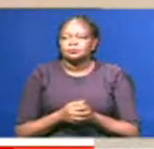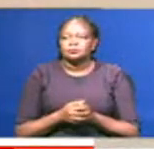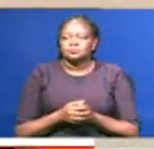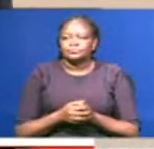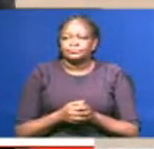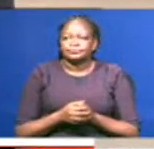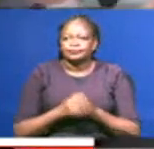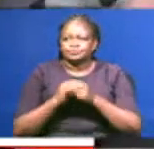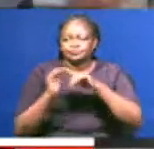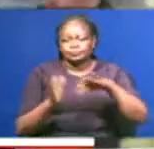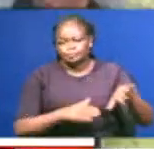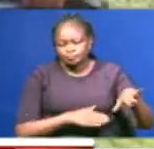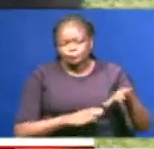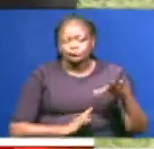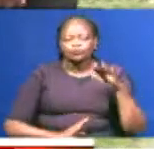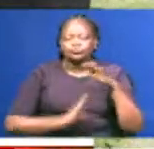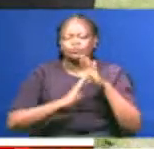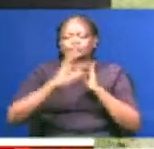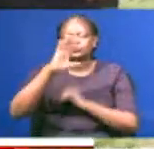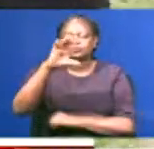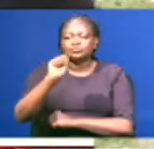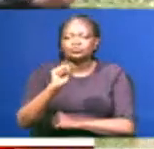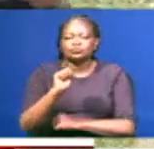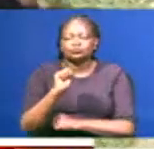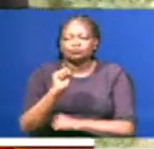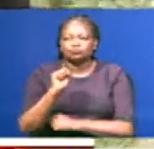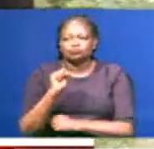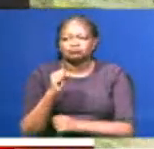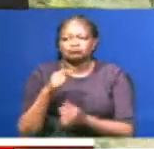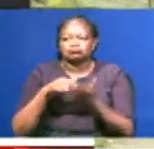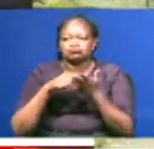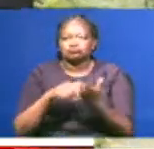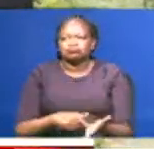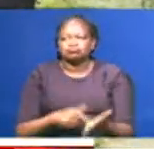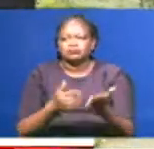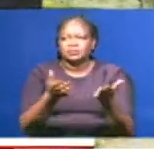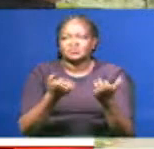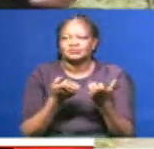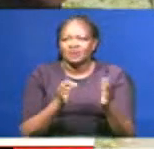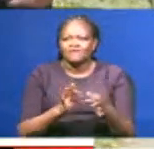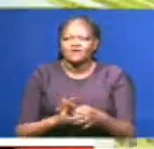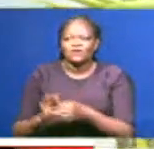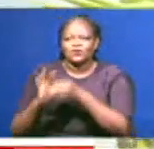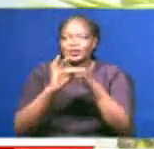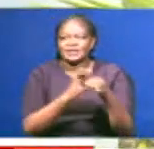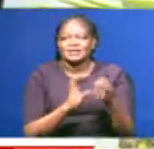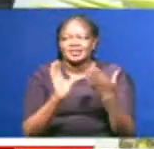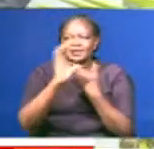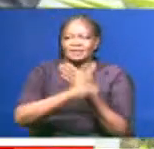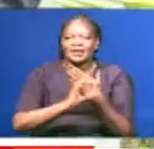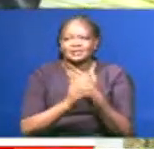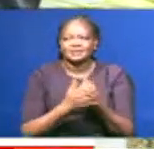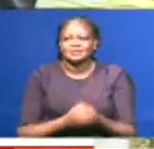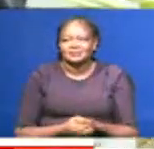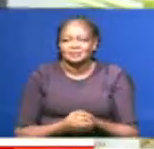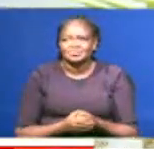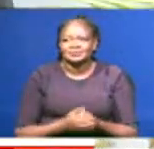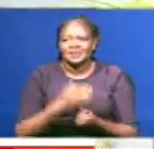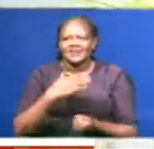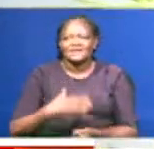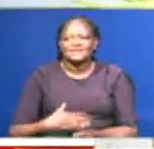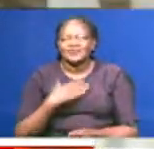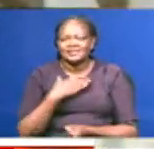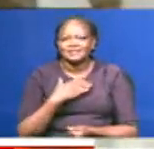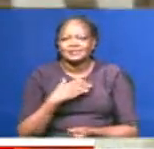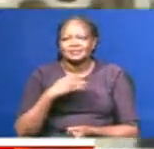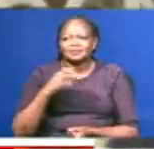Meanwhile, Prime Cabinet Secretary Musalia Mudavadi has stressed the need to foster unity in the country. Musalia, who paid a courtesy call to